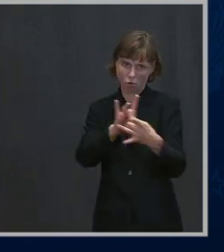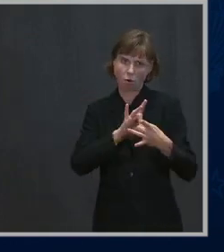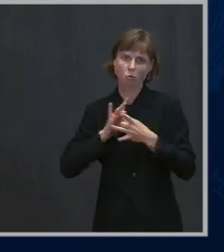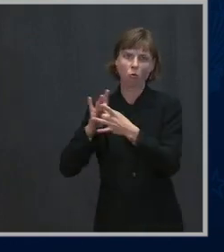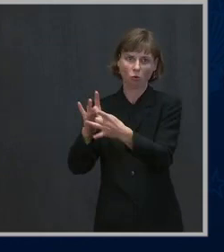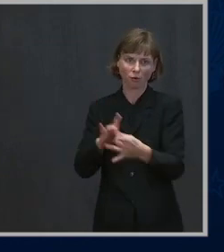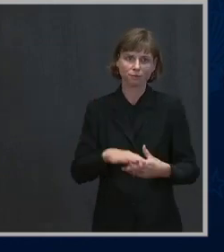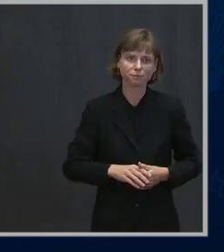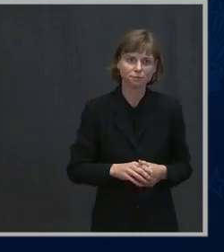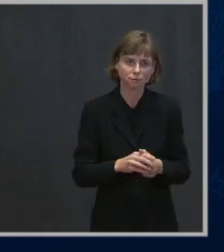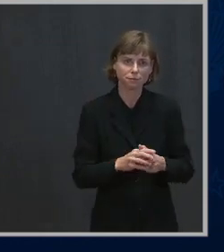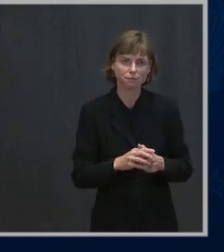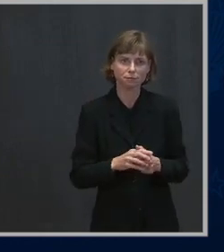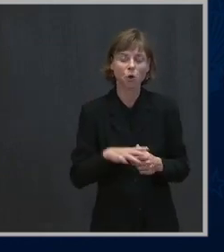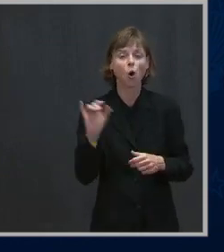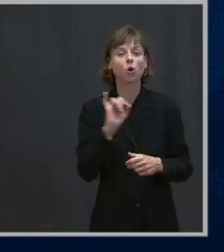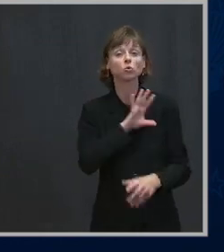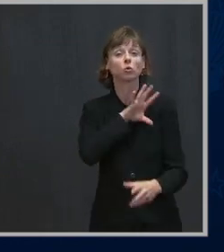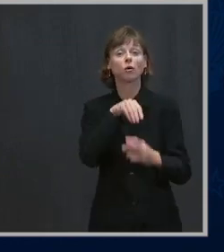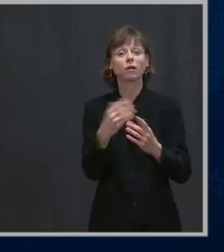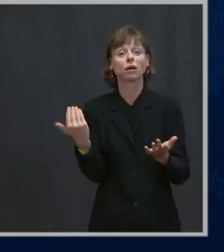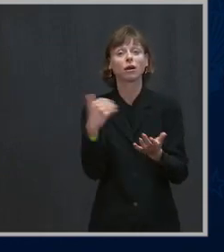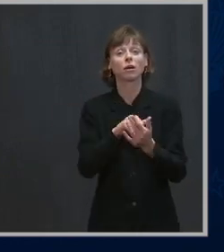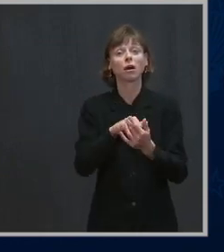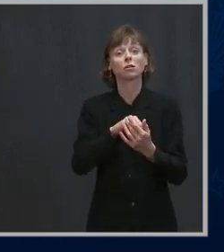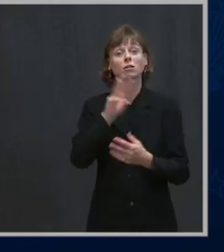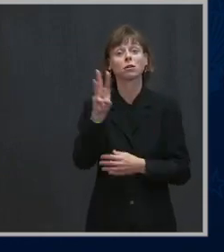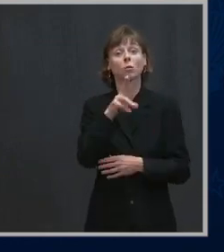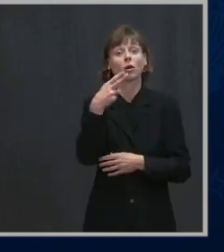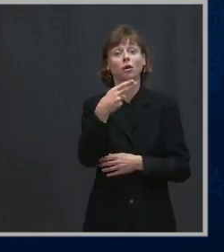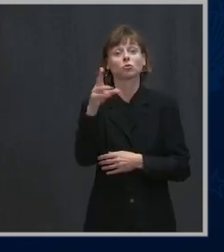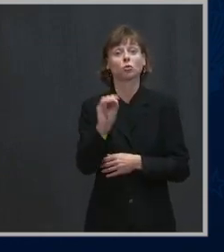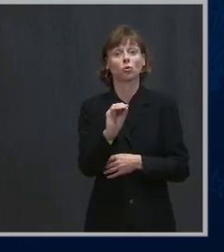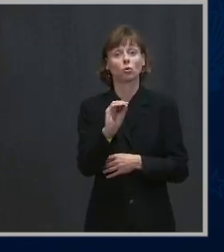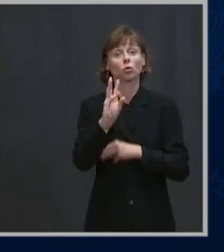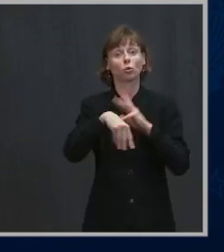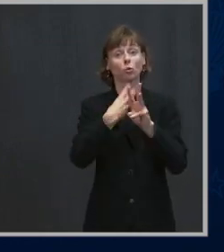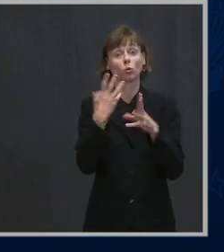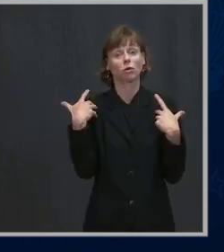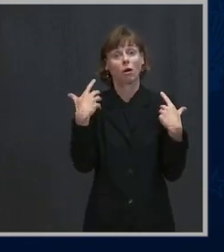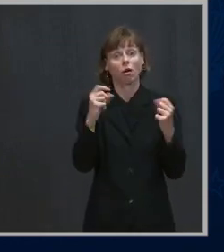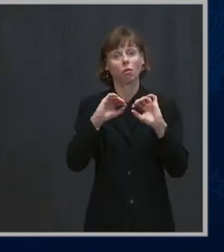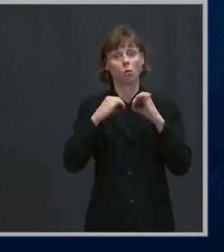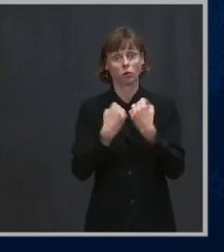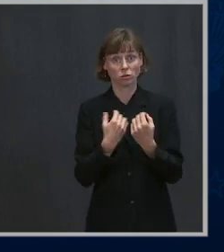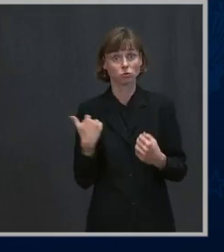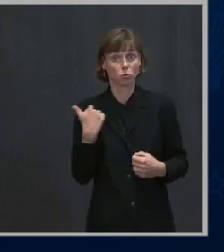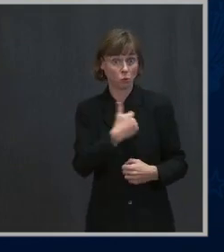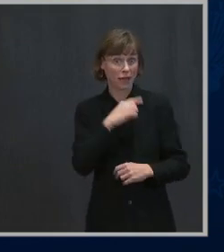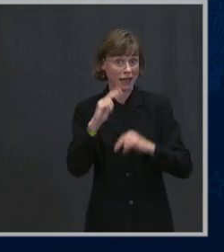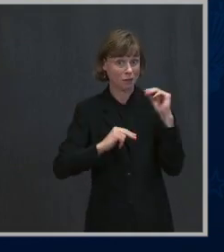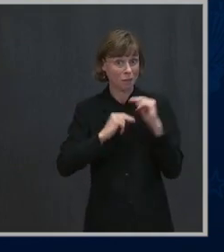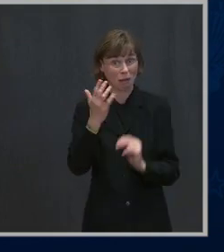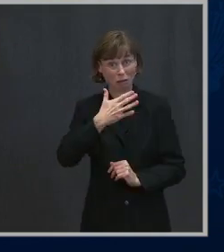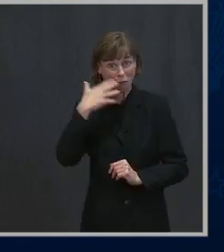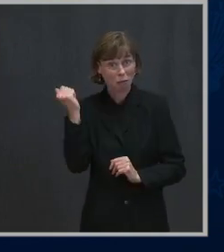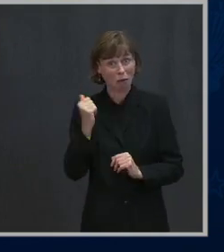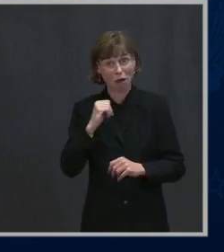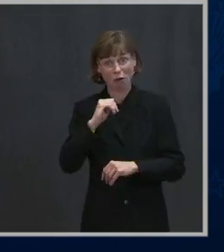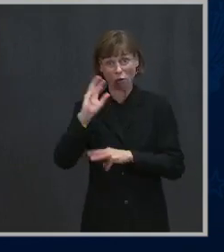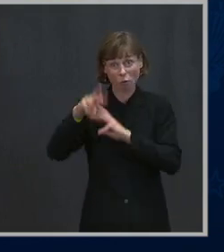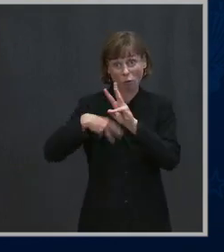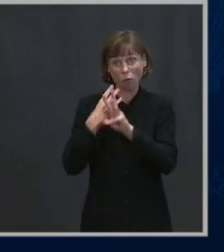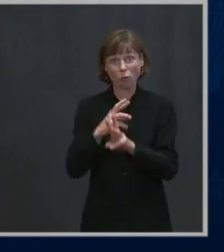we've also re-engaged with the world health organization that way we can build better global preparedness to counter covet